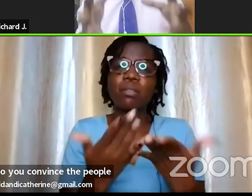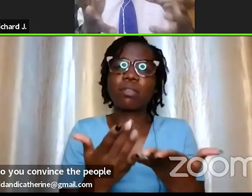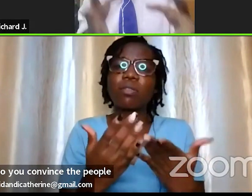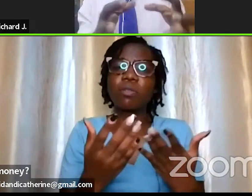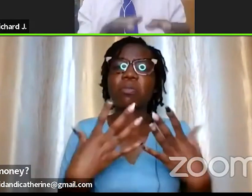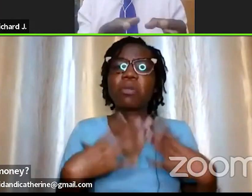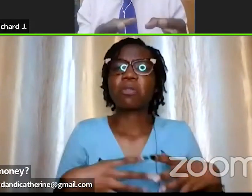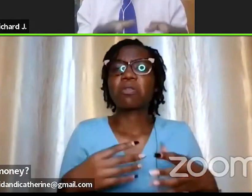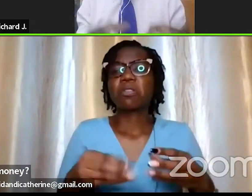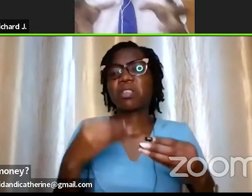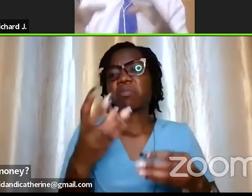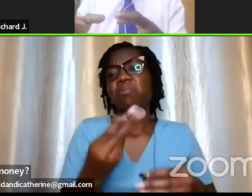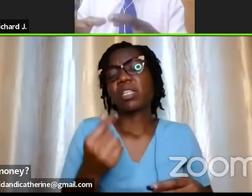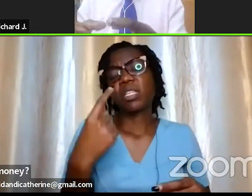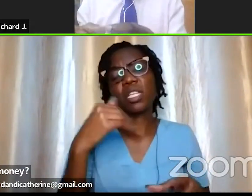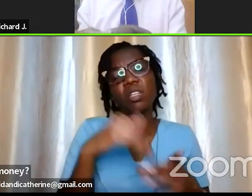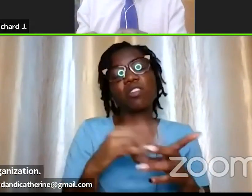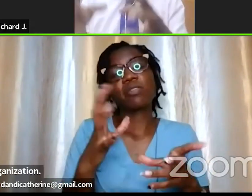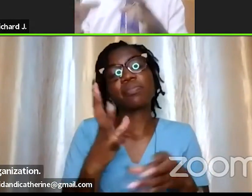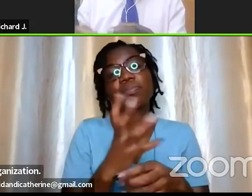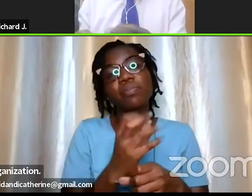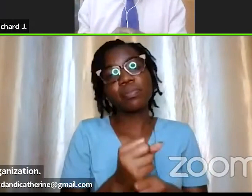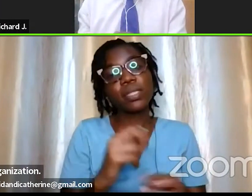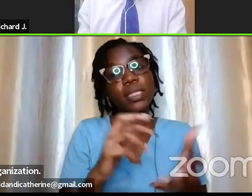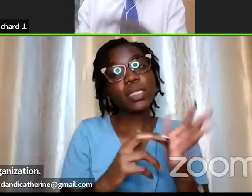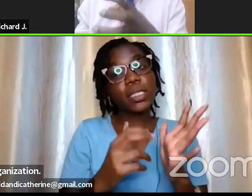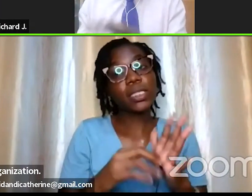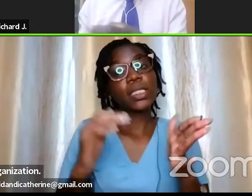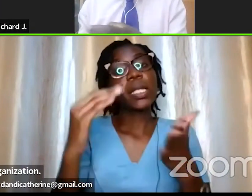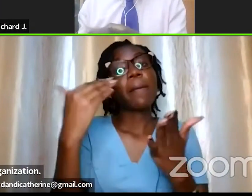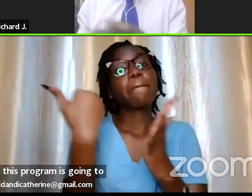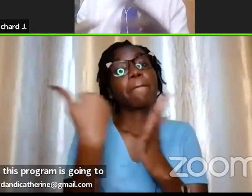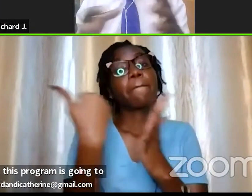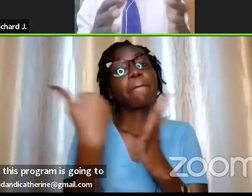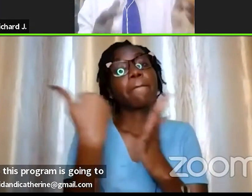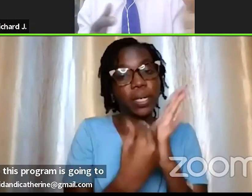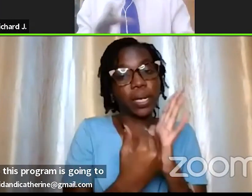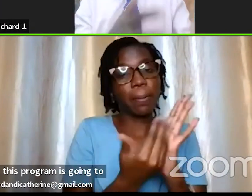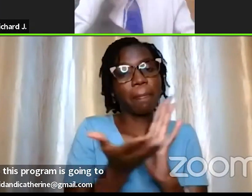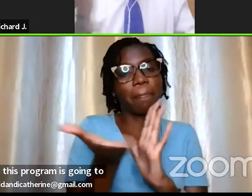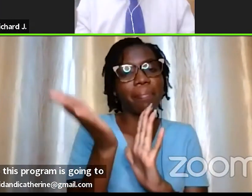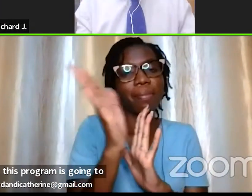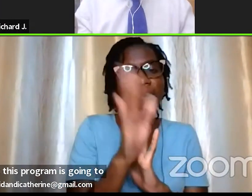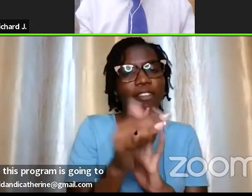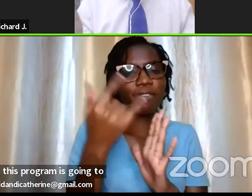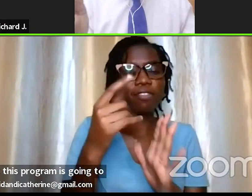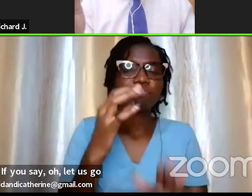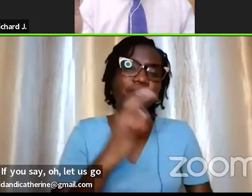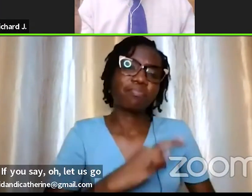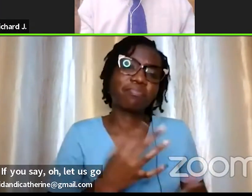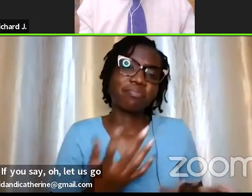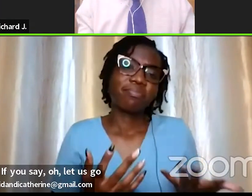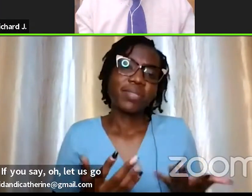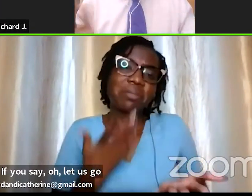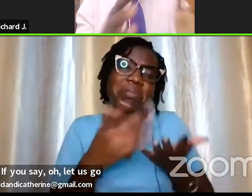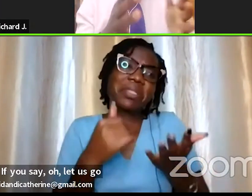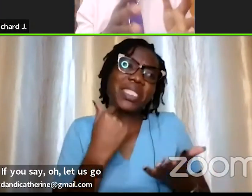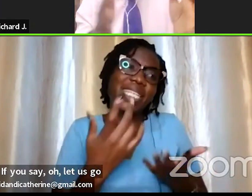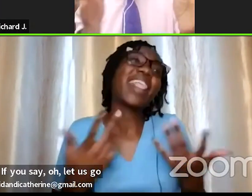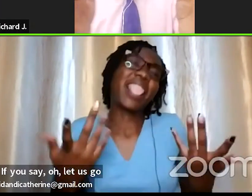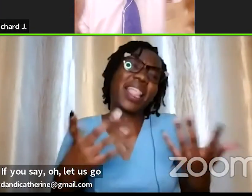that this program is going to bring return on investment? If you say, oh, let us go to Mombasa and the